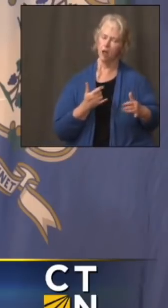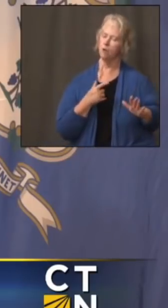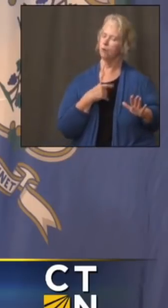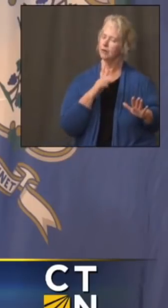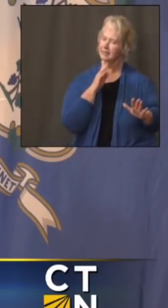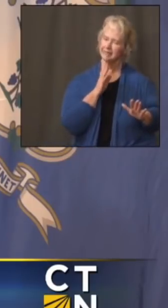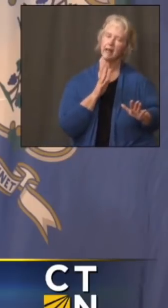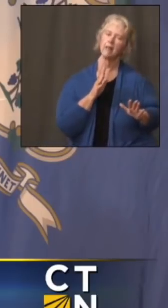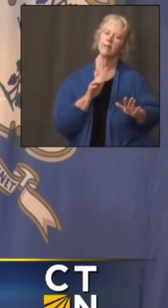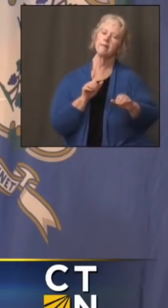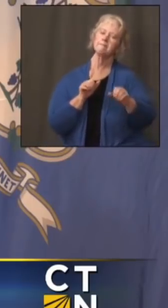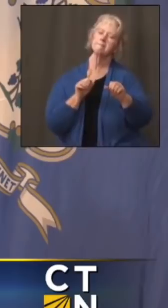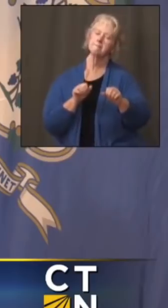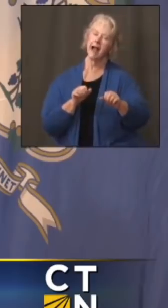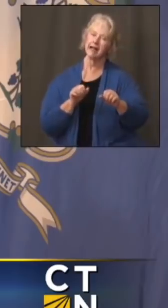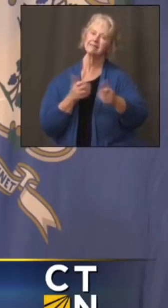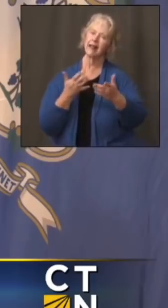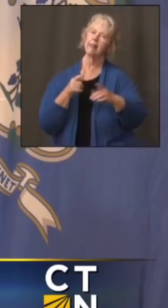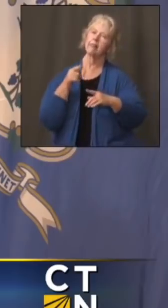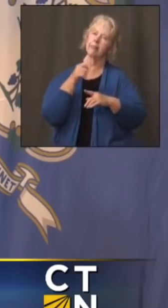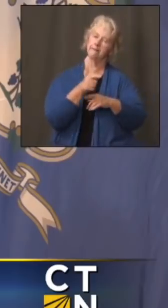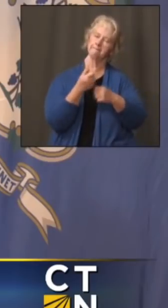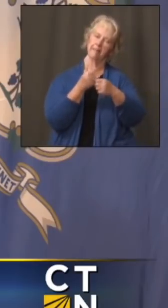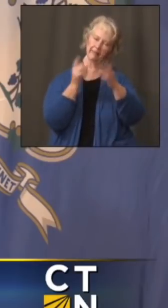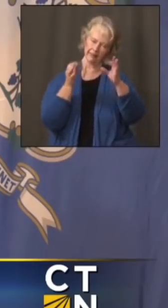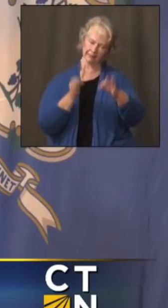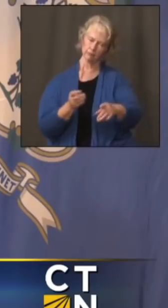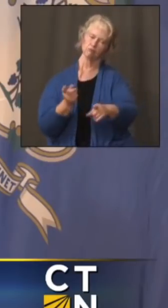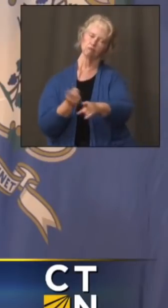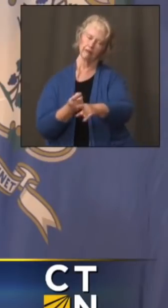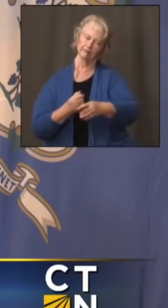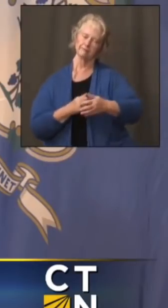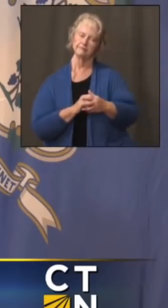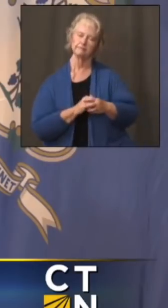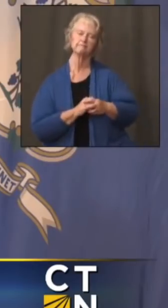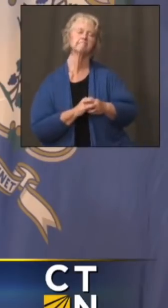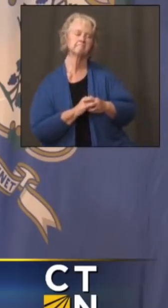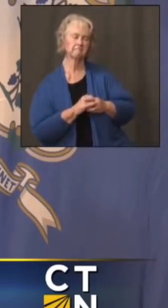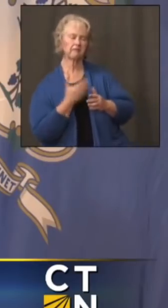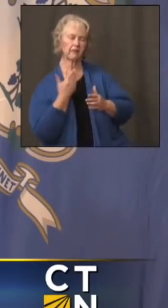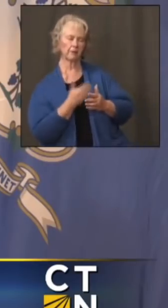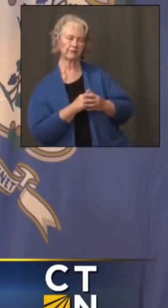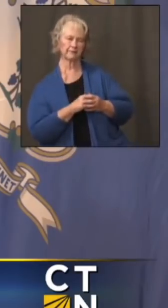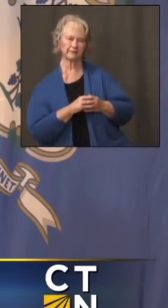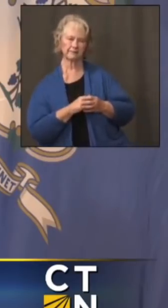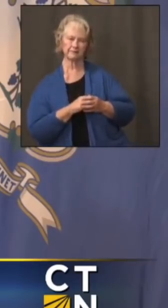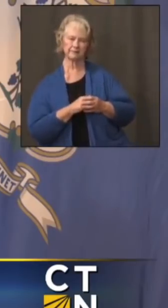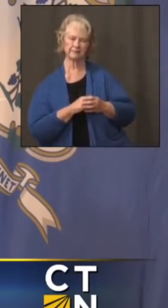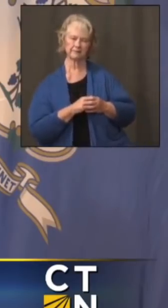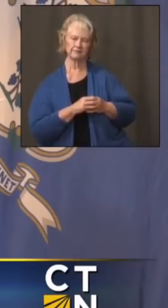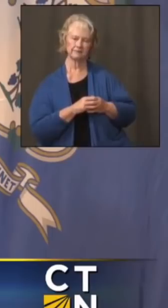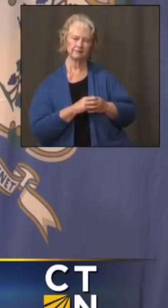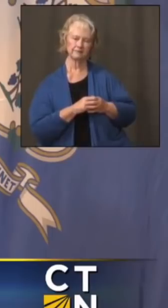the possibility of giving them that discretion. Exactly. Thank you.